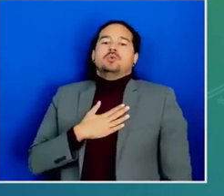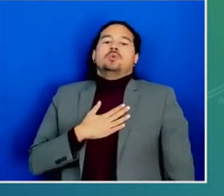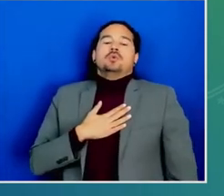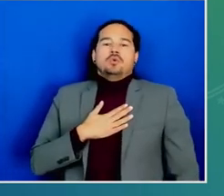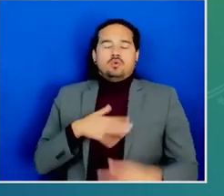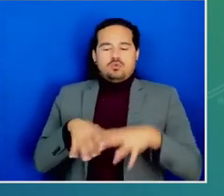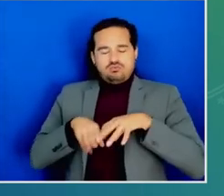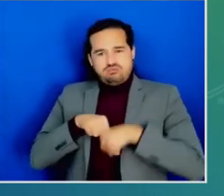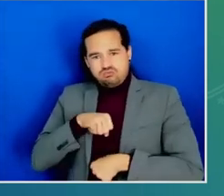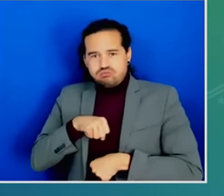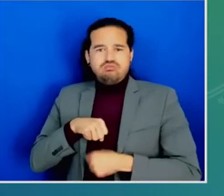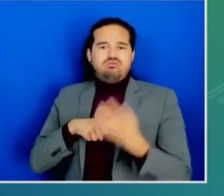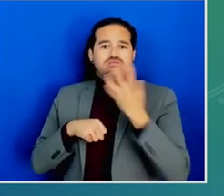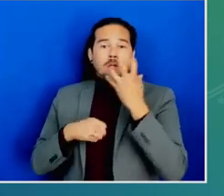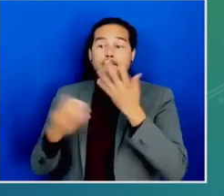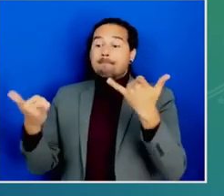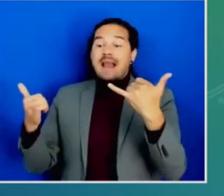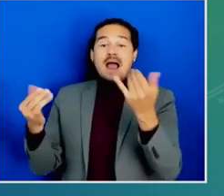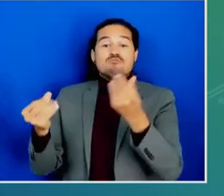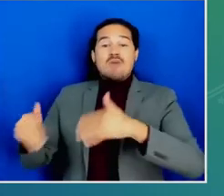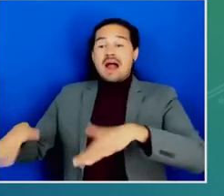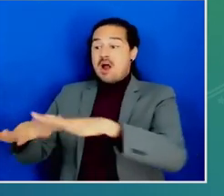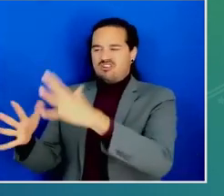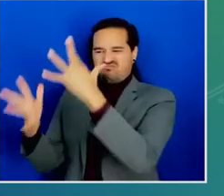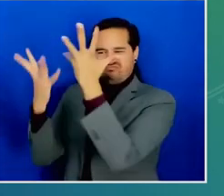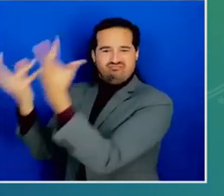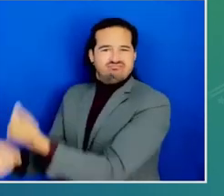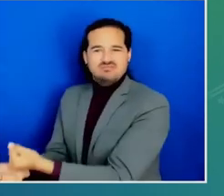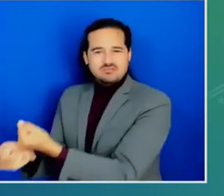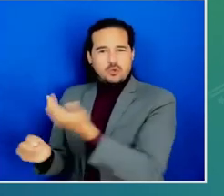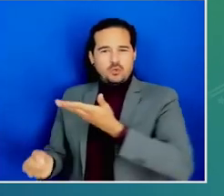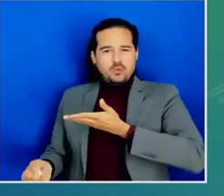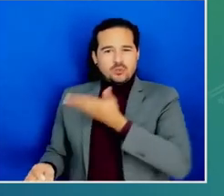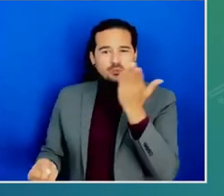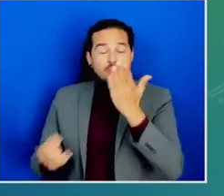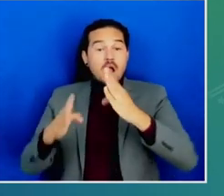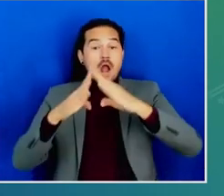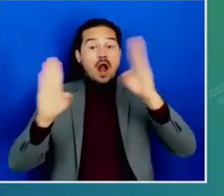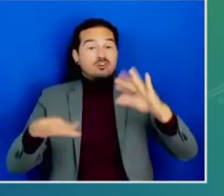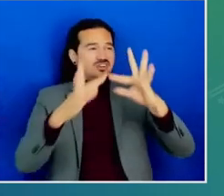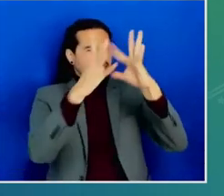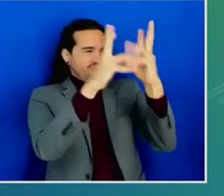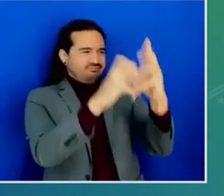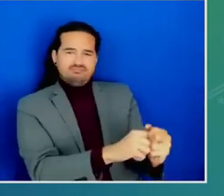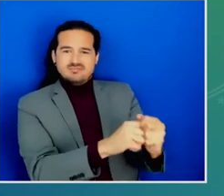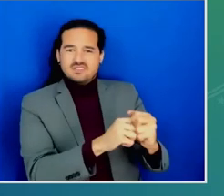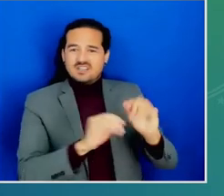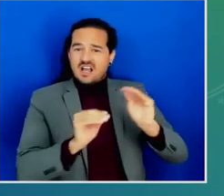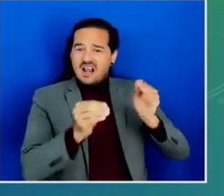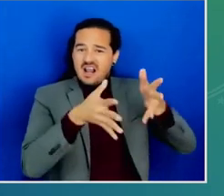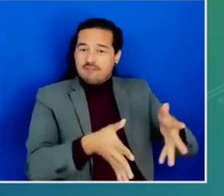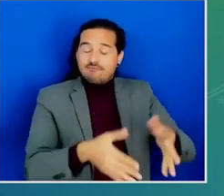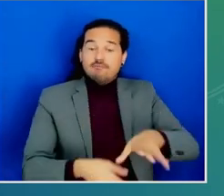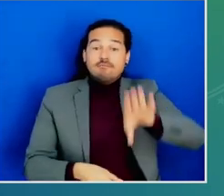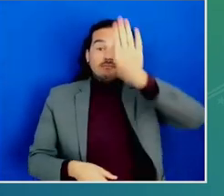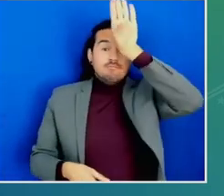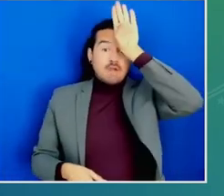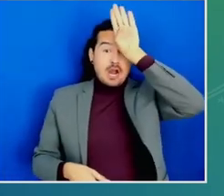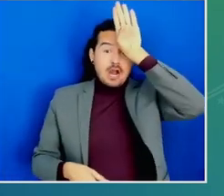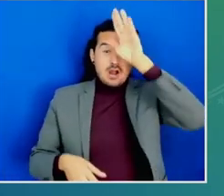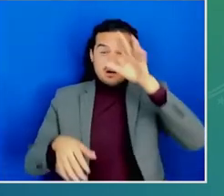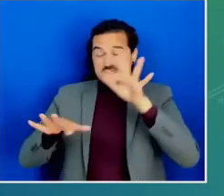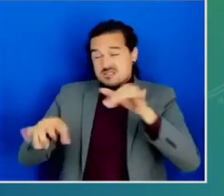heartbreaking. Charred playgrounds, homes and neighborhoods in ashes, firefighters